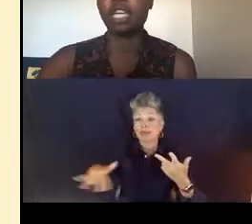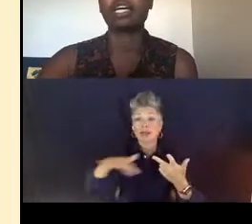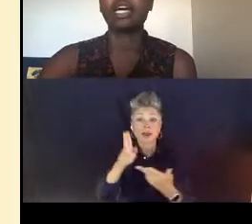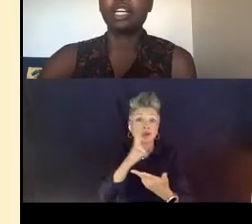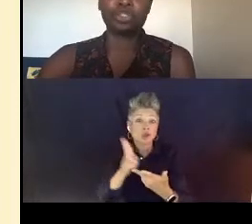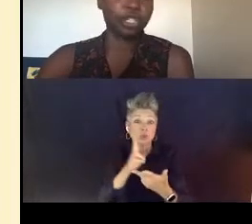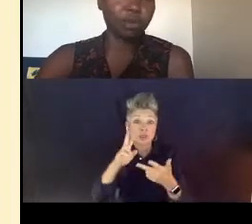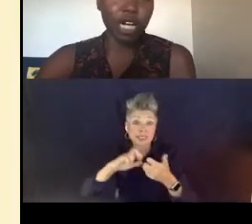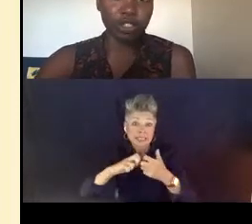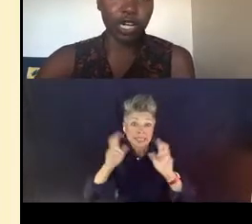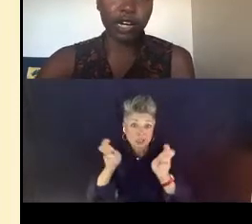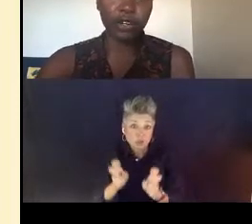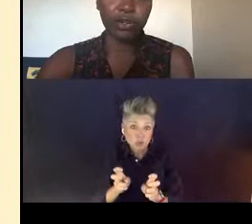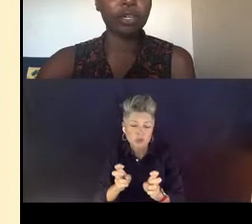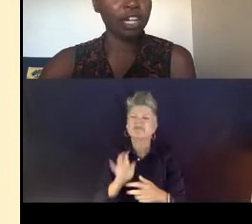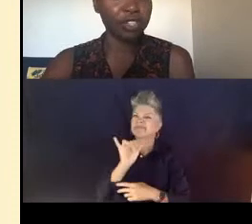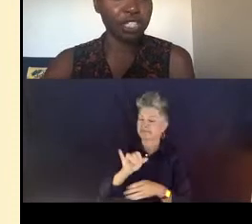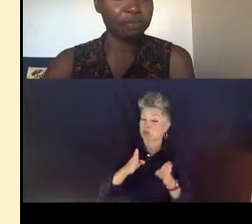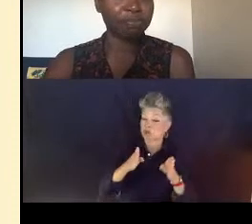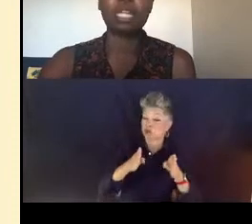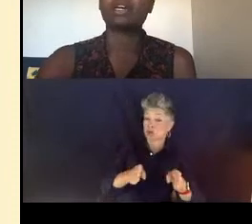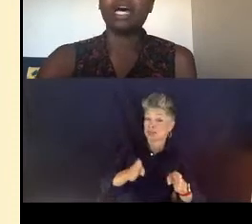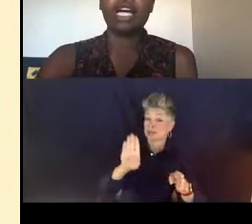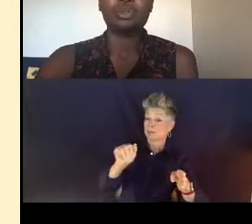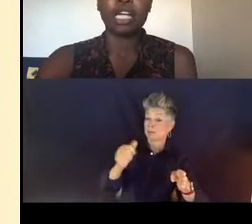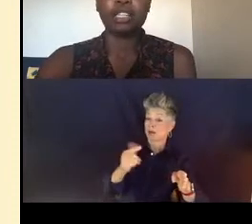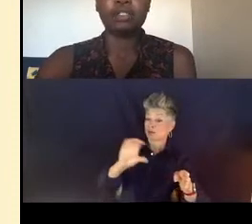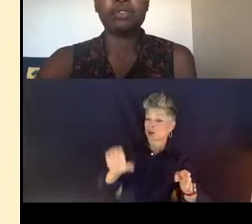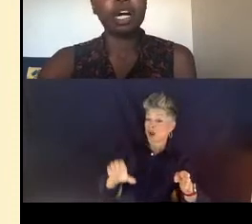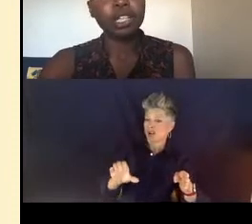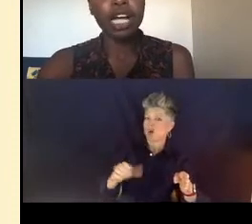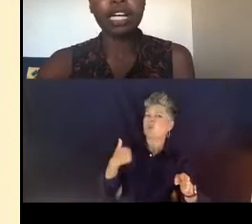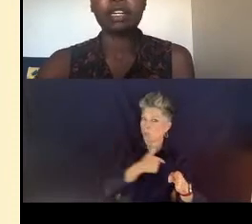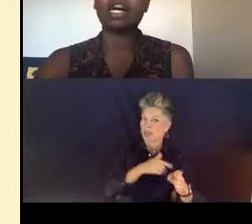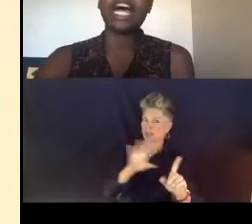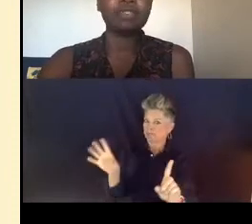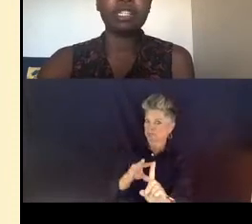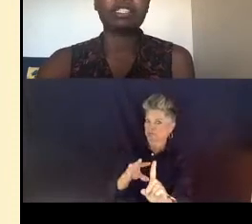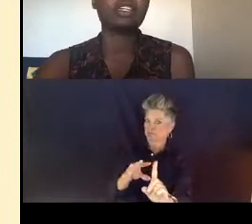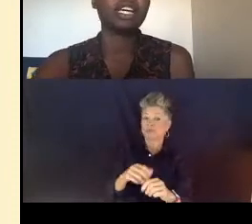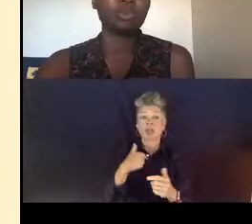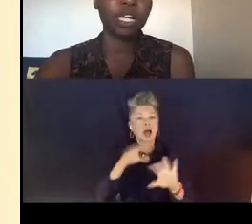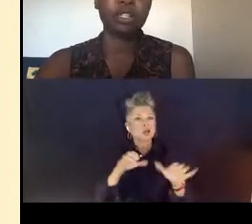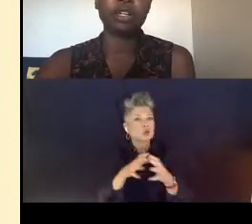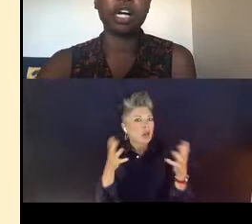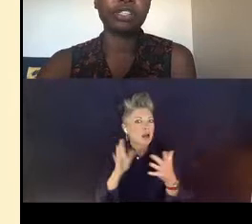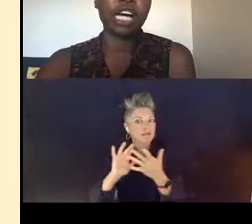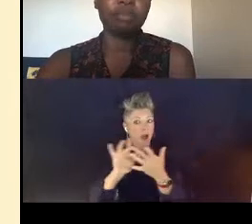of thing, Streets Blog Chicago covers it. I do a lot of online advocacy as